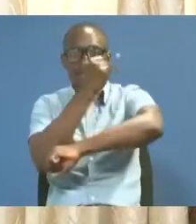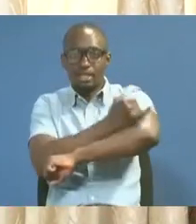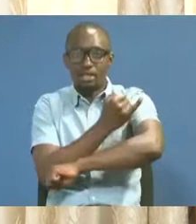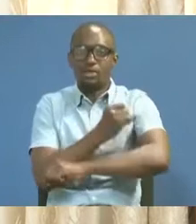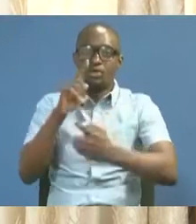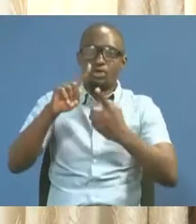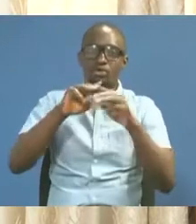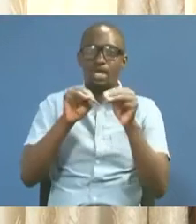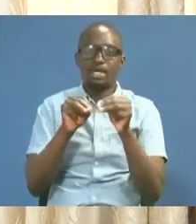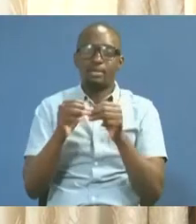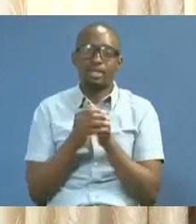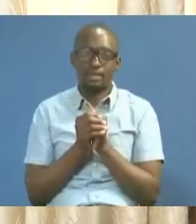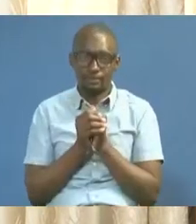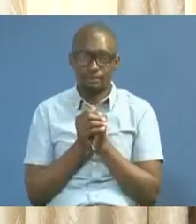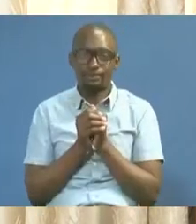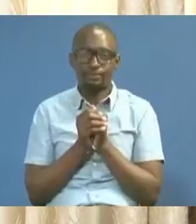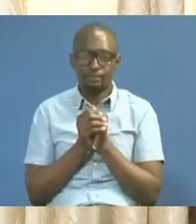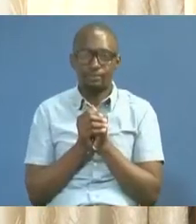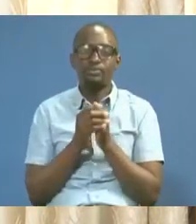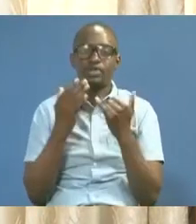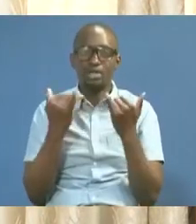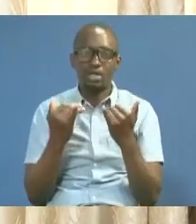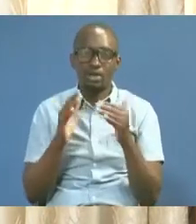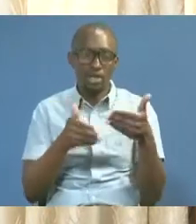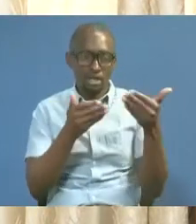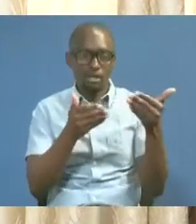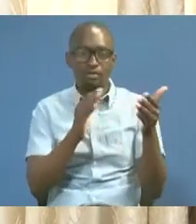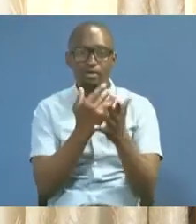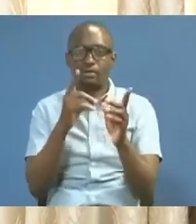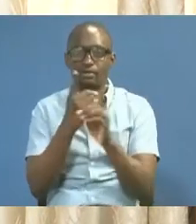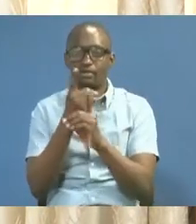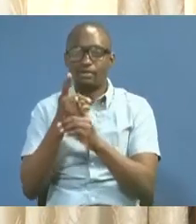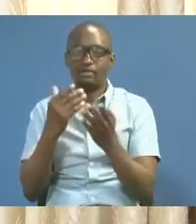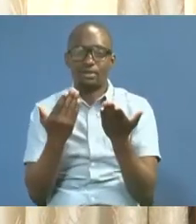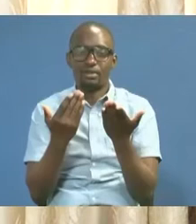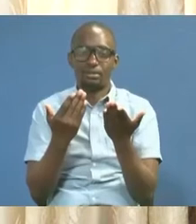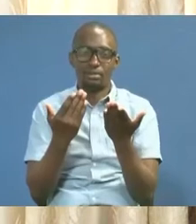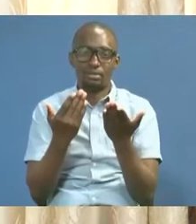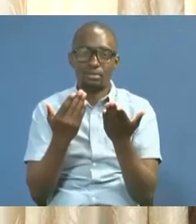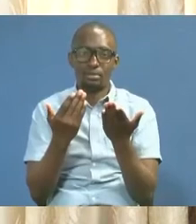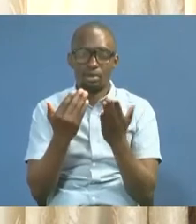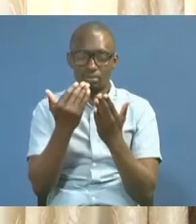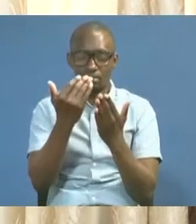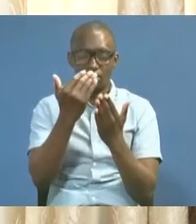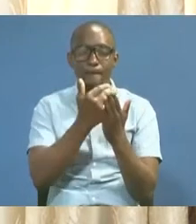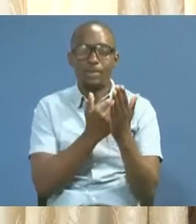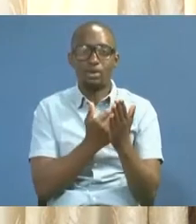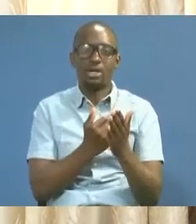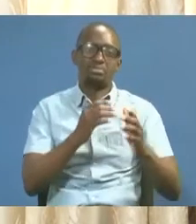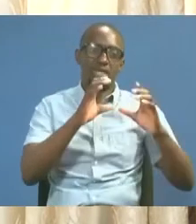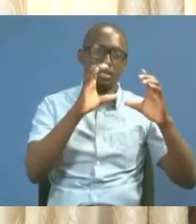to management. We are currently offering several programs that range from certificates to